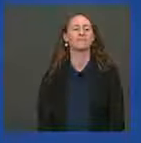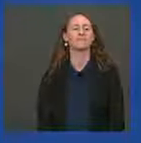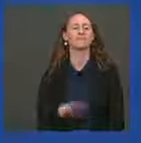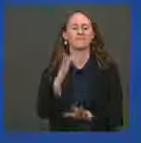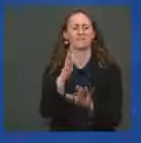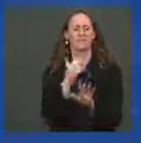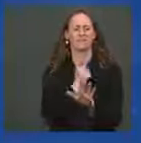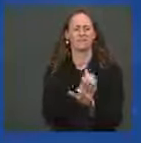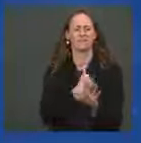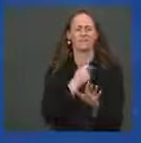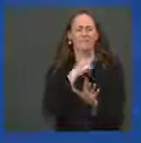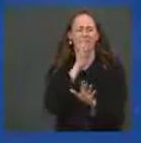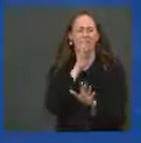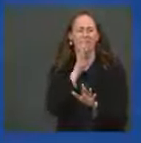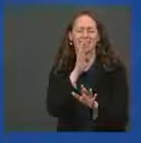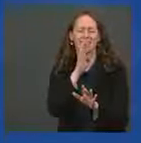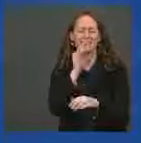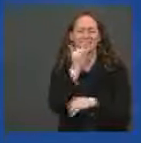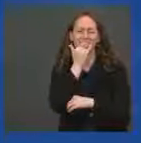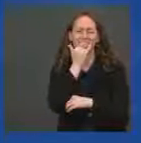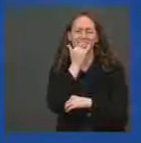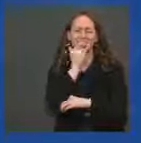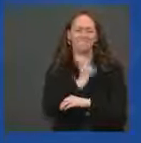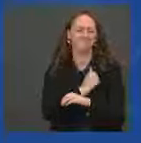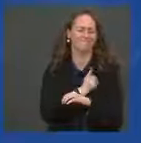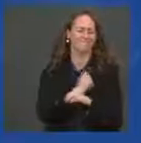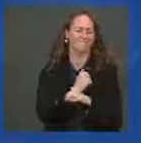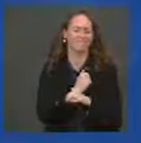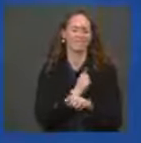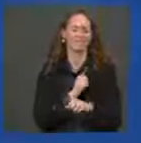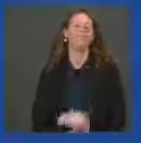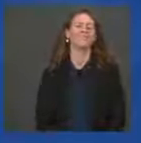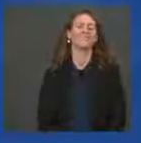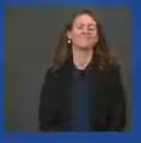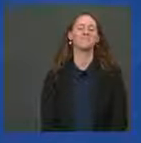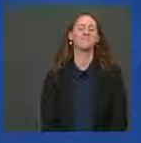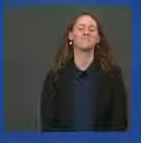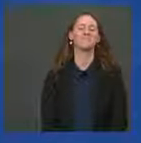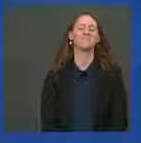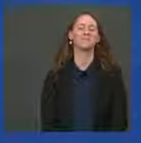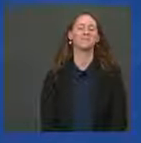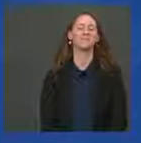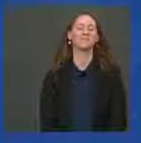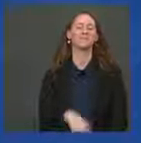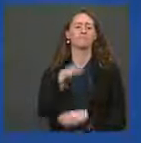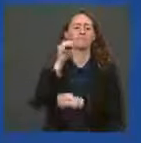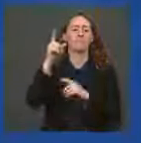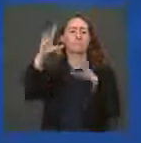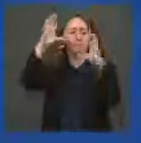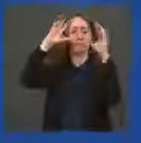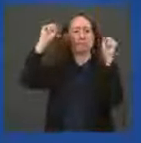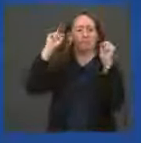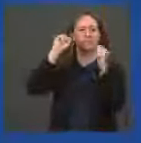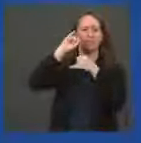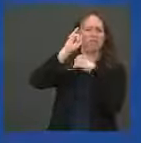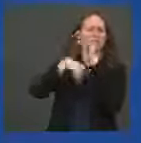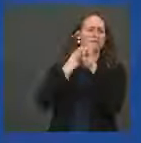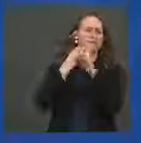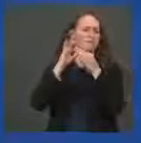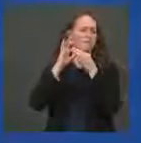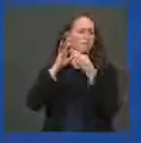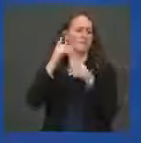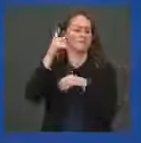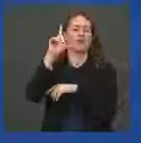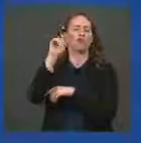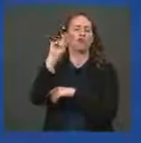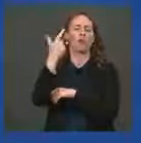apologize, Mario. And the President of the International Longshoremen's Union, Willie Adams.